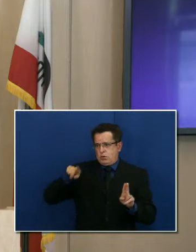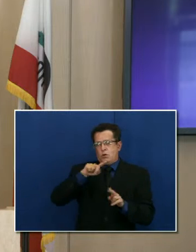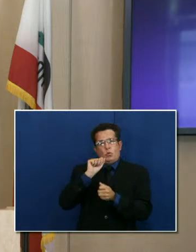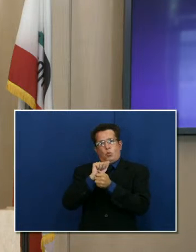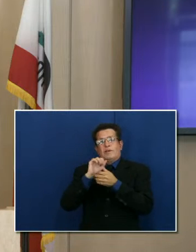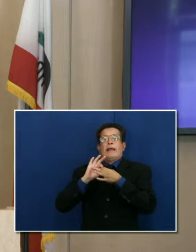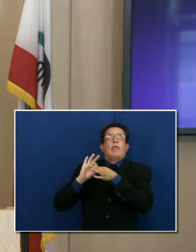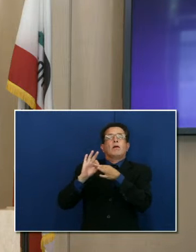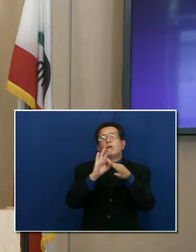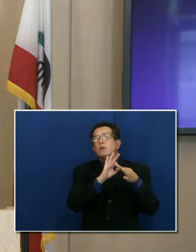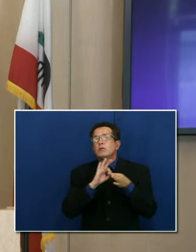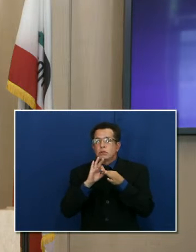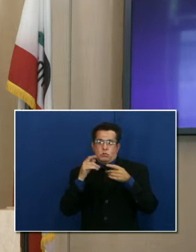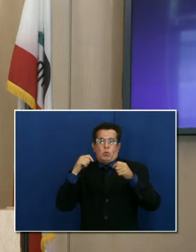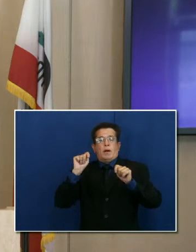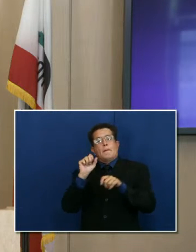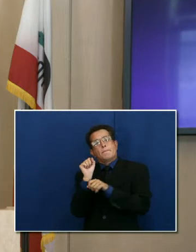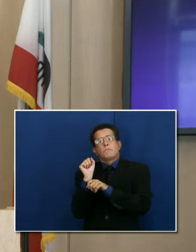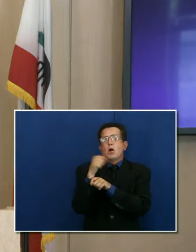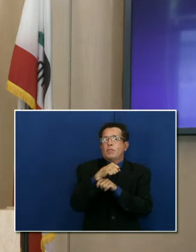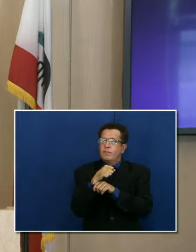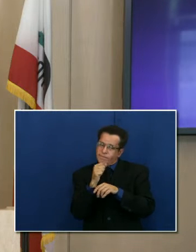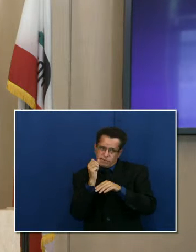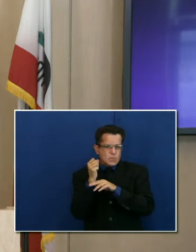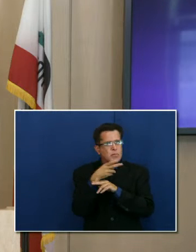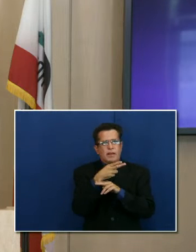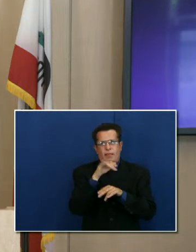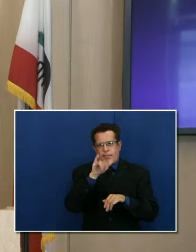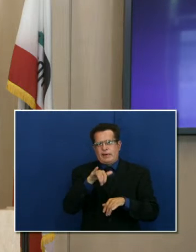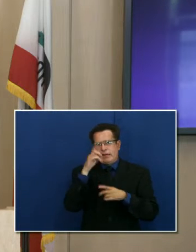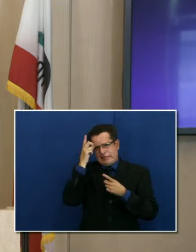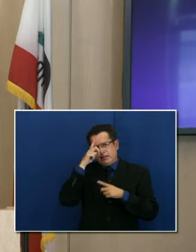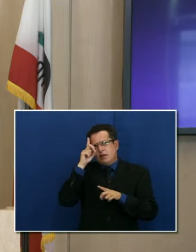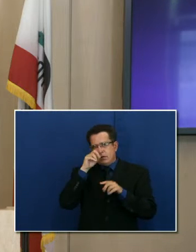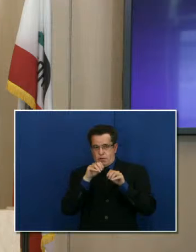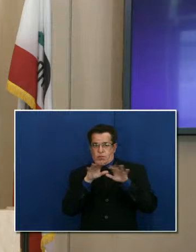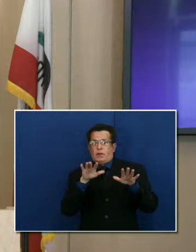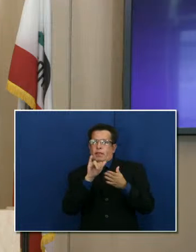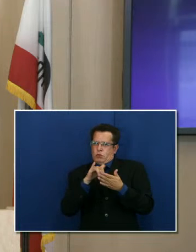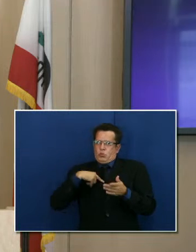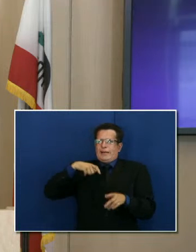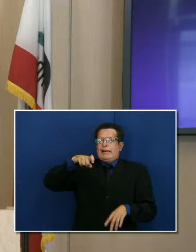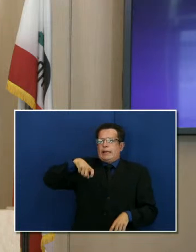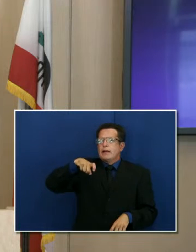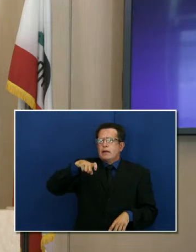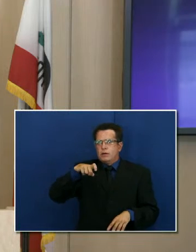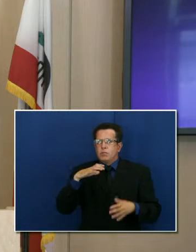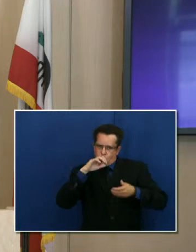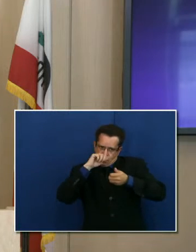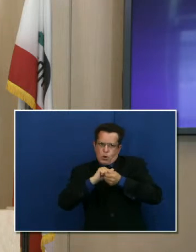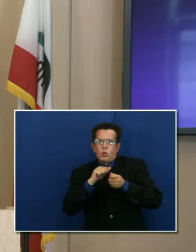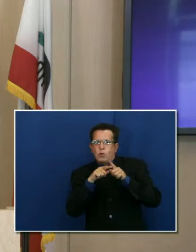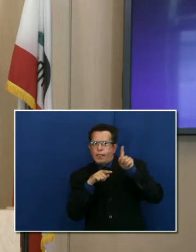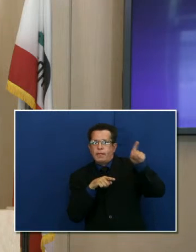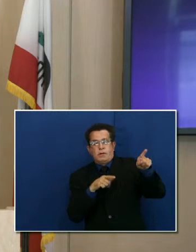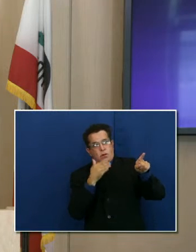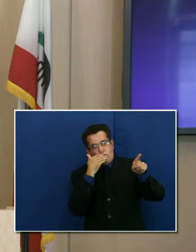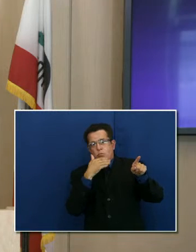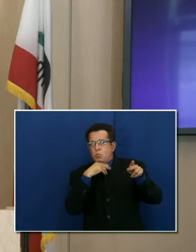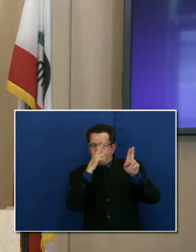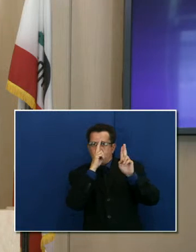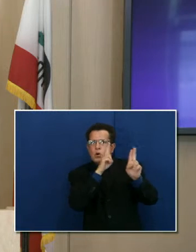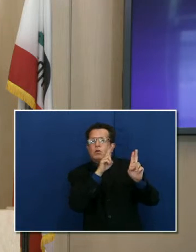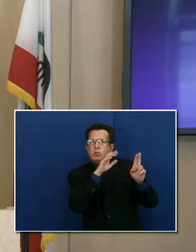to continue this fight against this pandemic, this is what we have been asking for and hoping for, that we get good